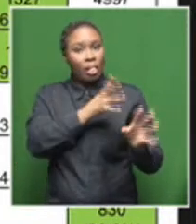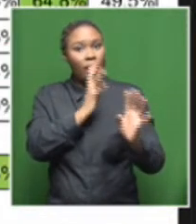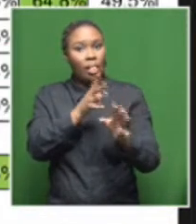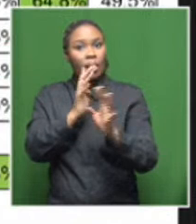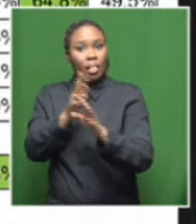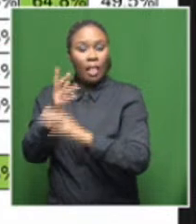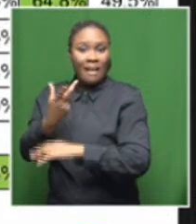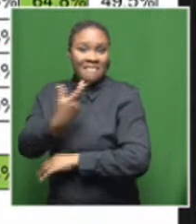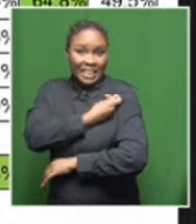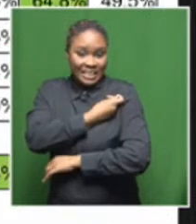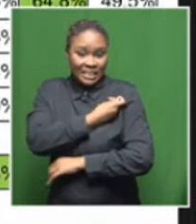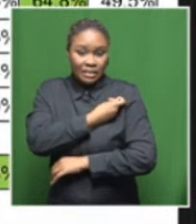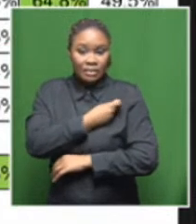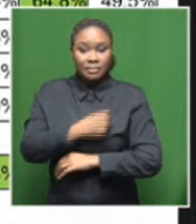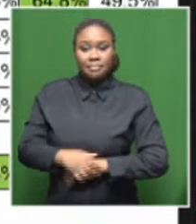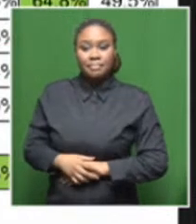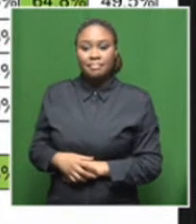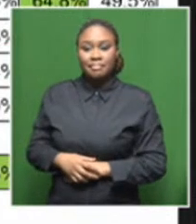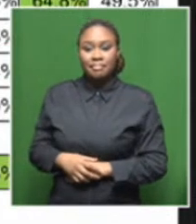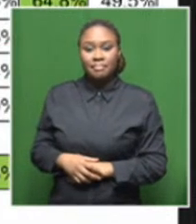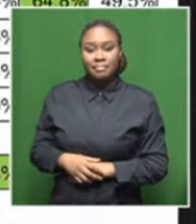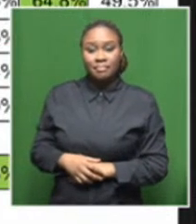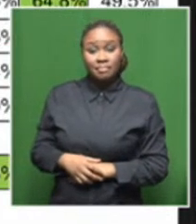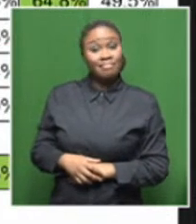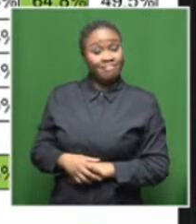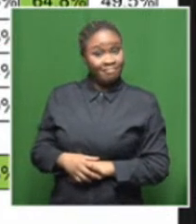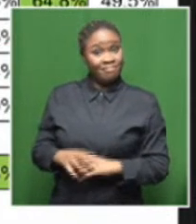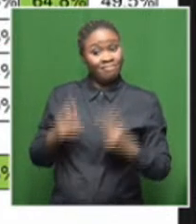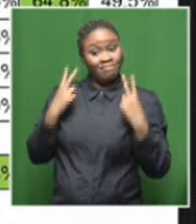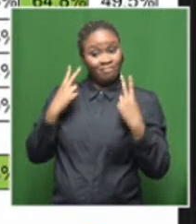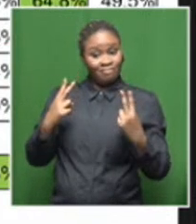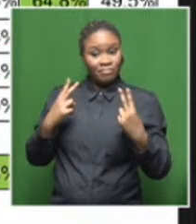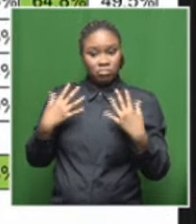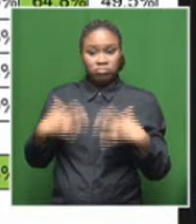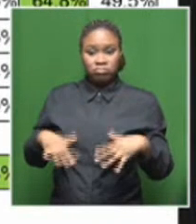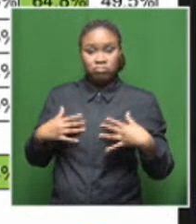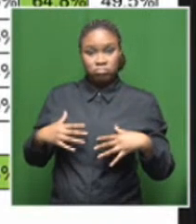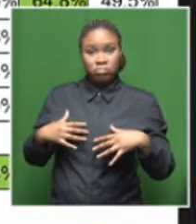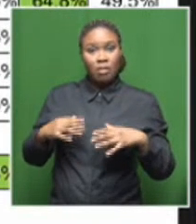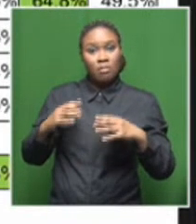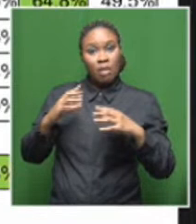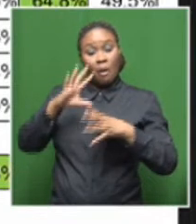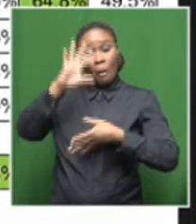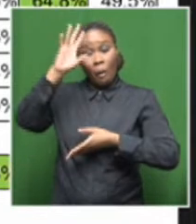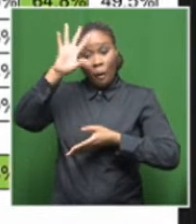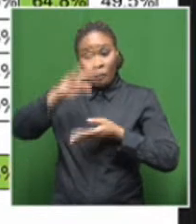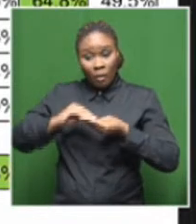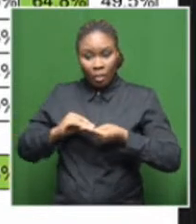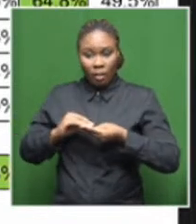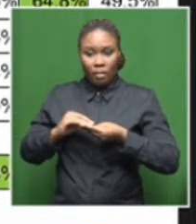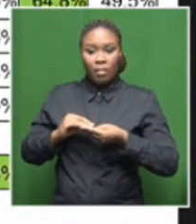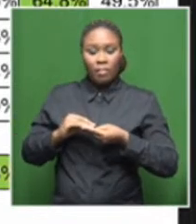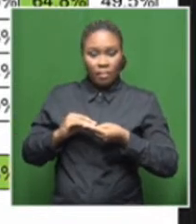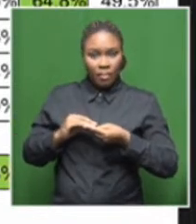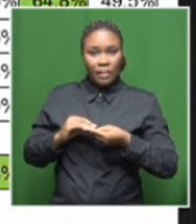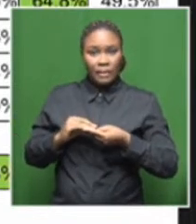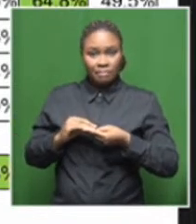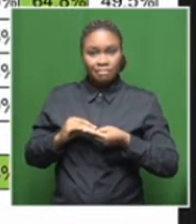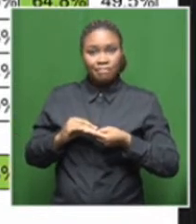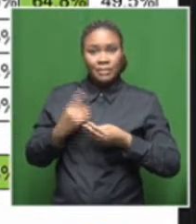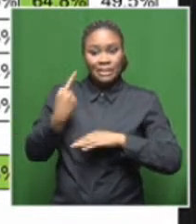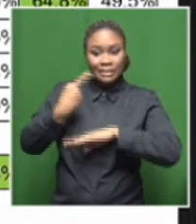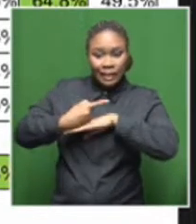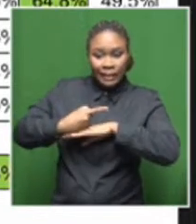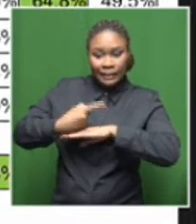encouraging. So in these figures, you can just see the overall, the actual numbers that were on each of those days with